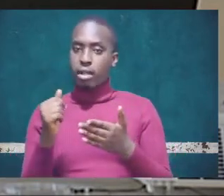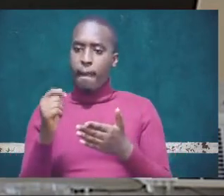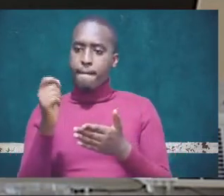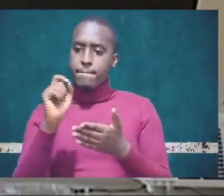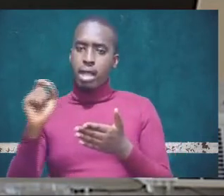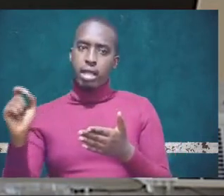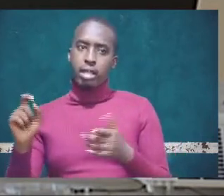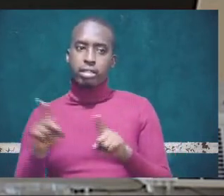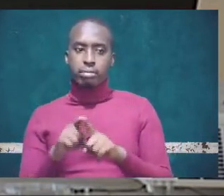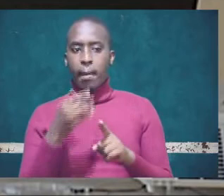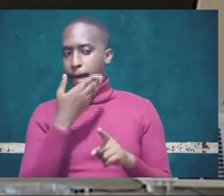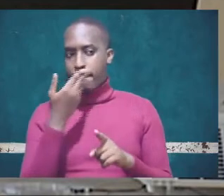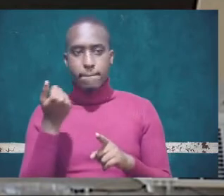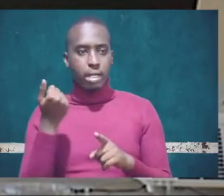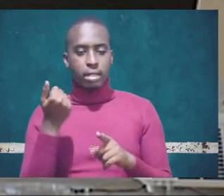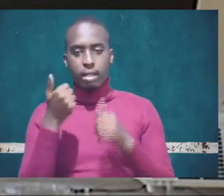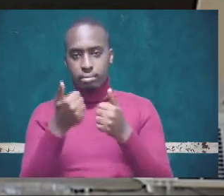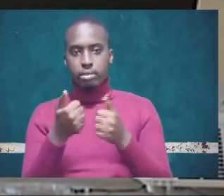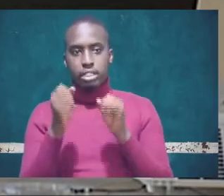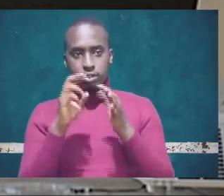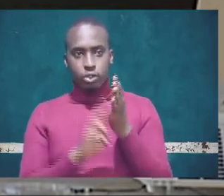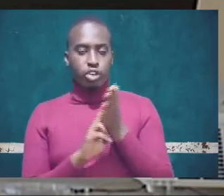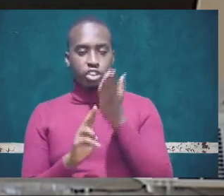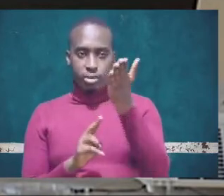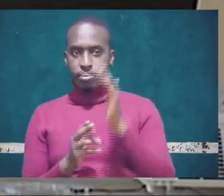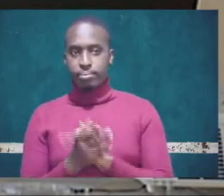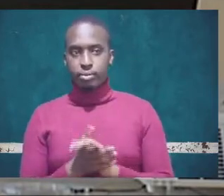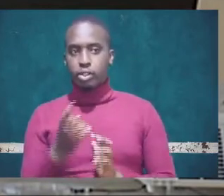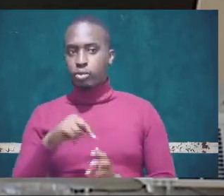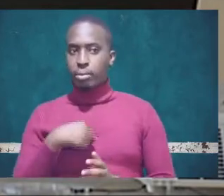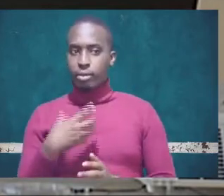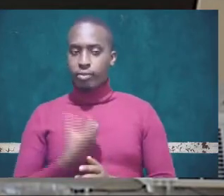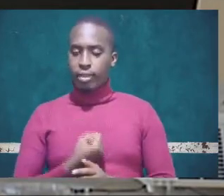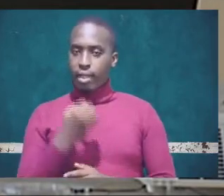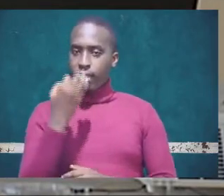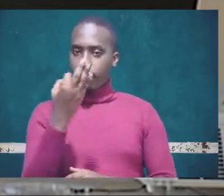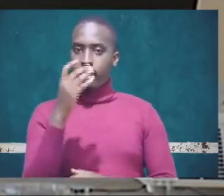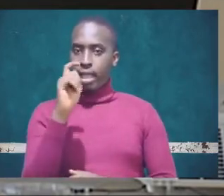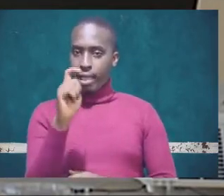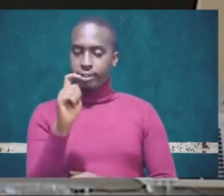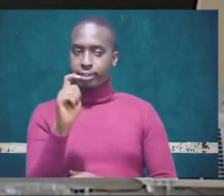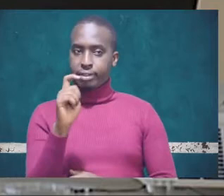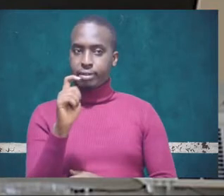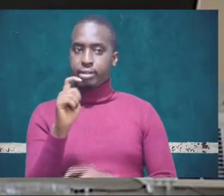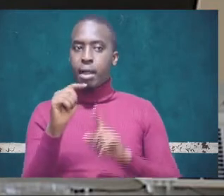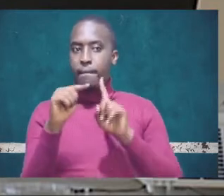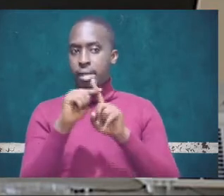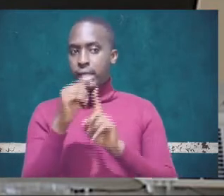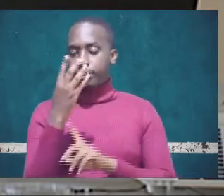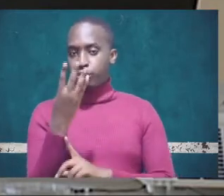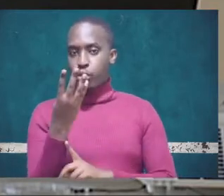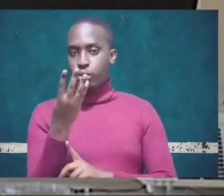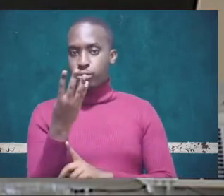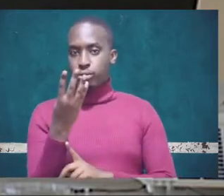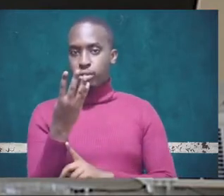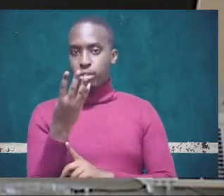very good if we use this. We have 3x plus 4,